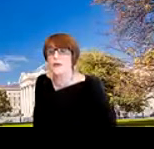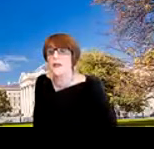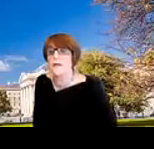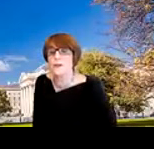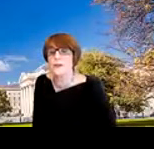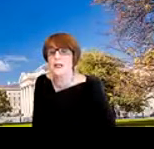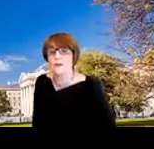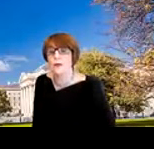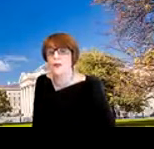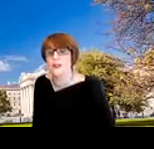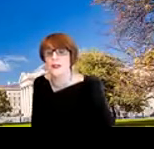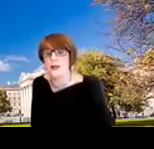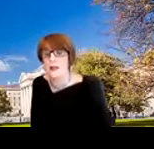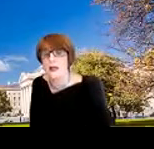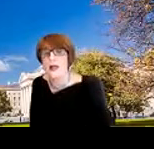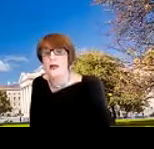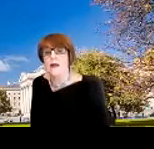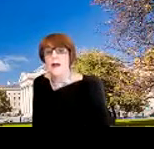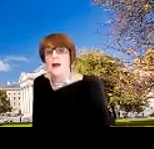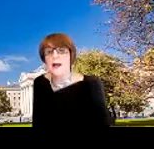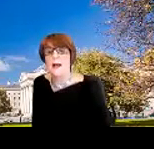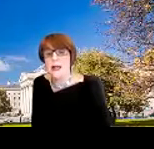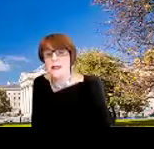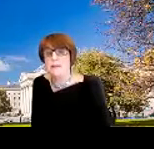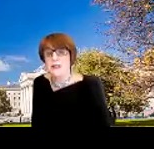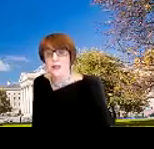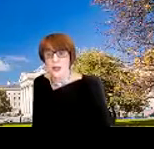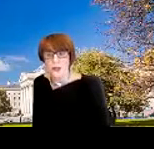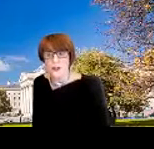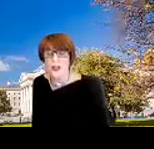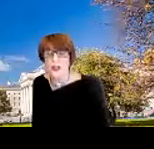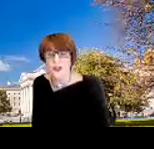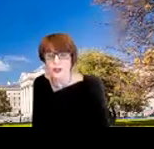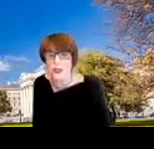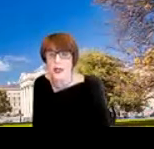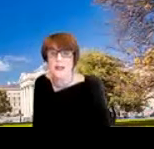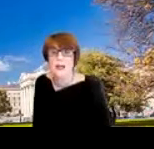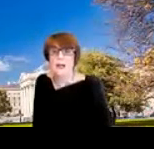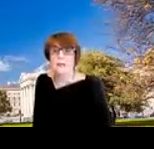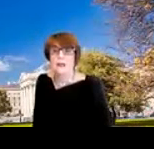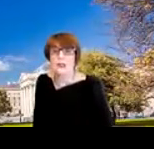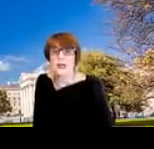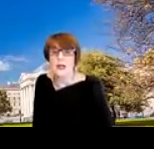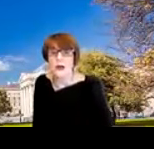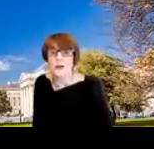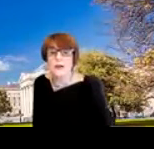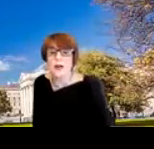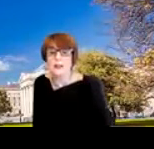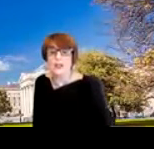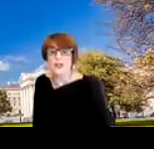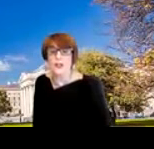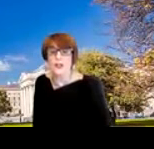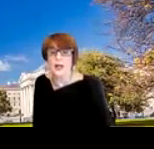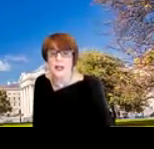about 24% reported that they got less medical care than they would usually get. But other